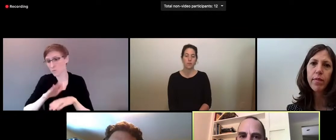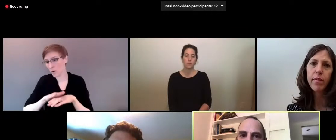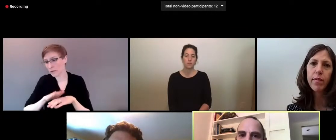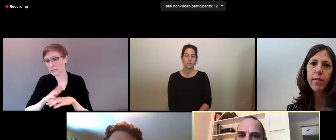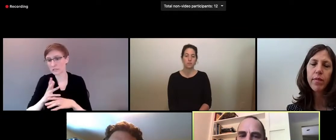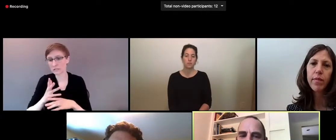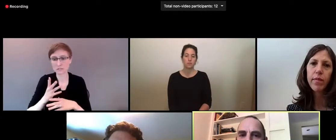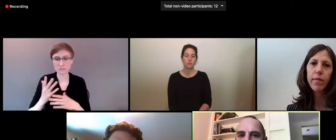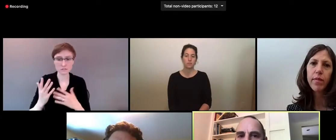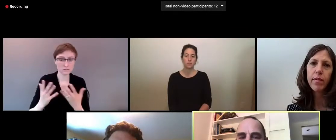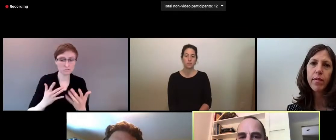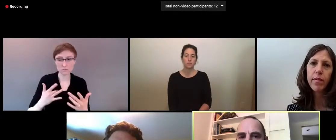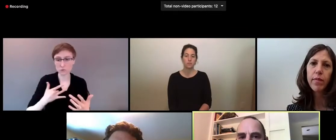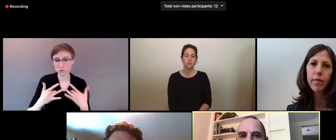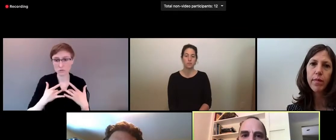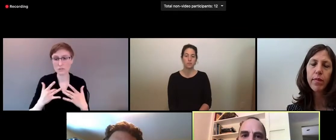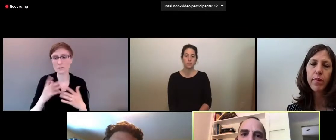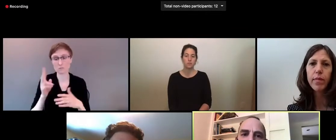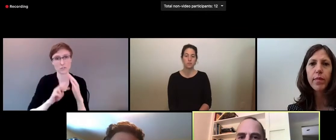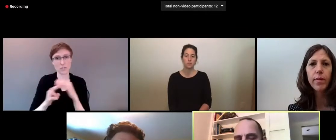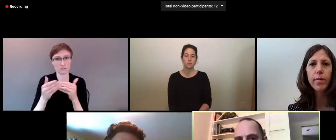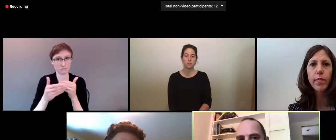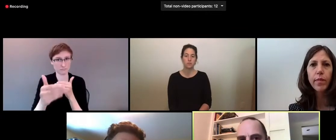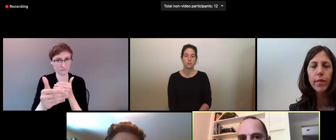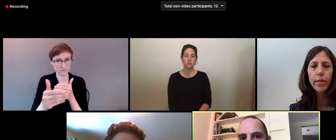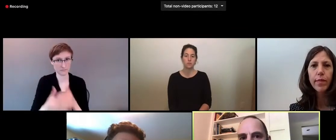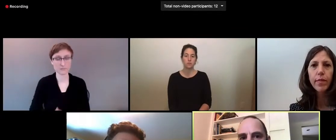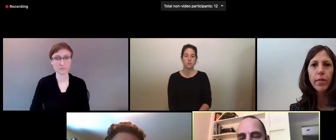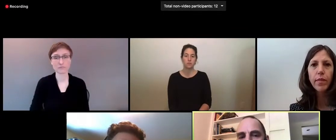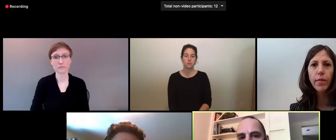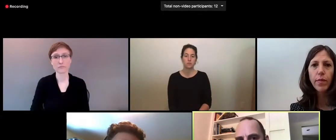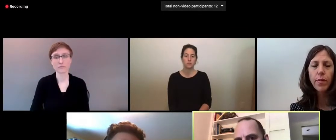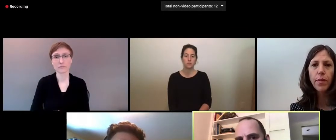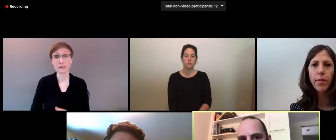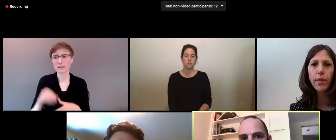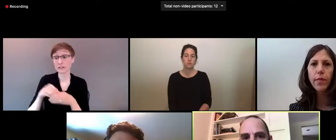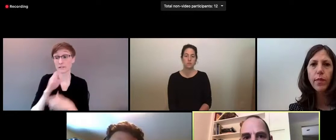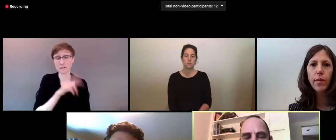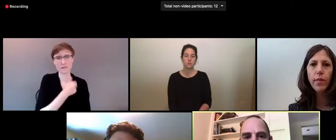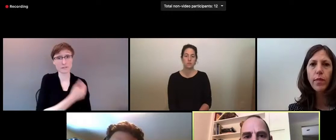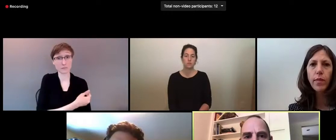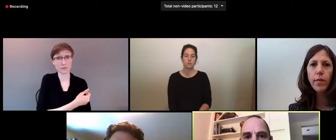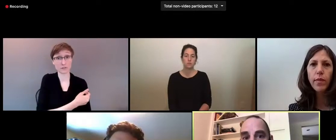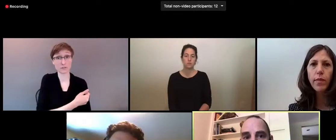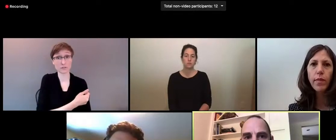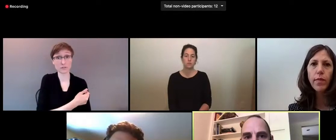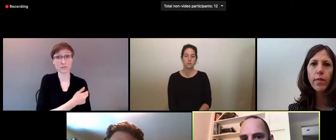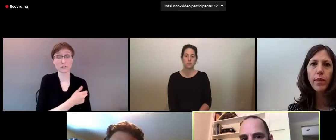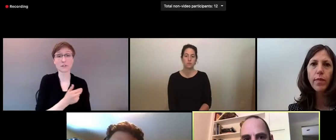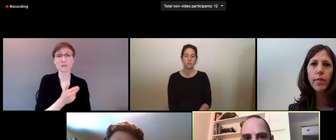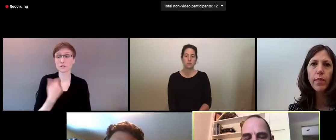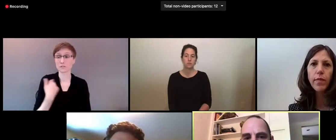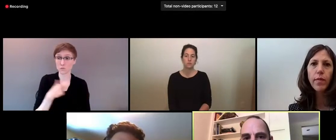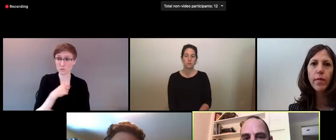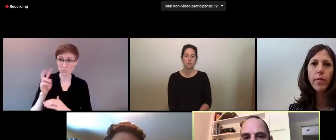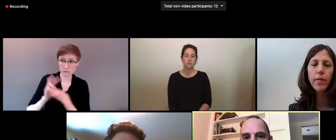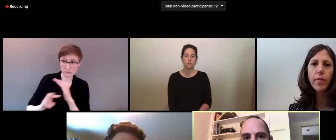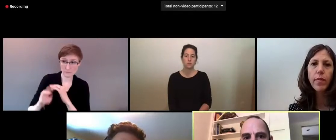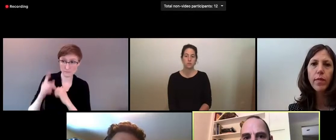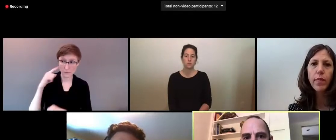and we project out from that. The projections that we run in the hospital and what we run for the